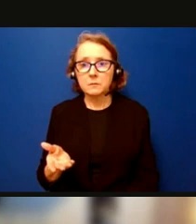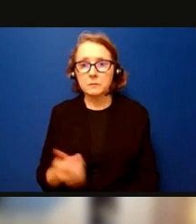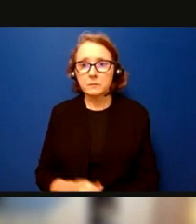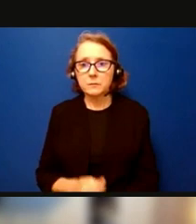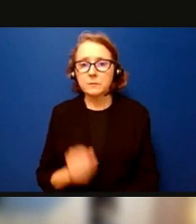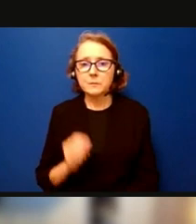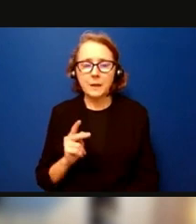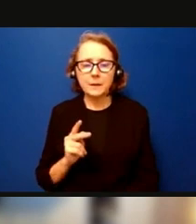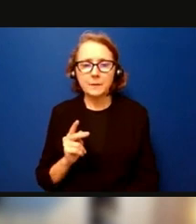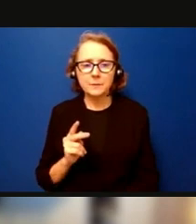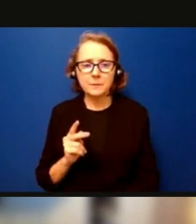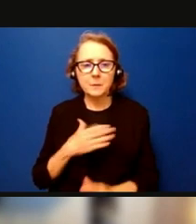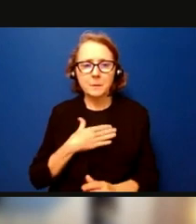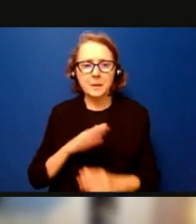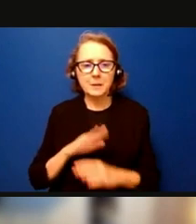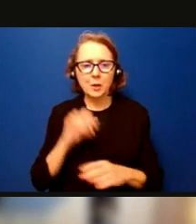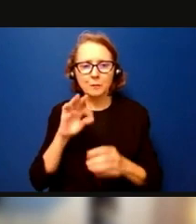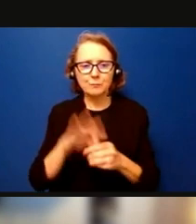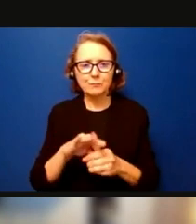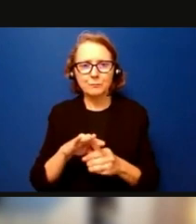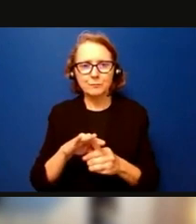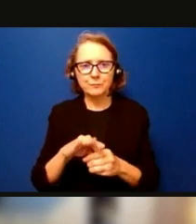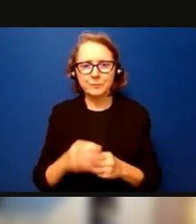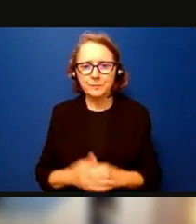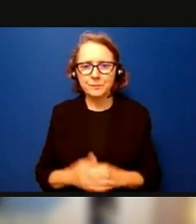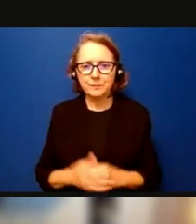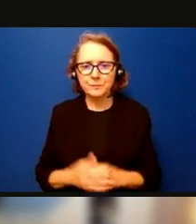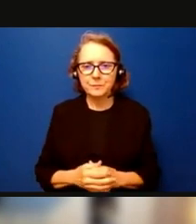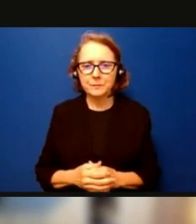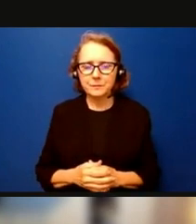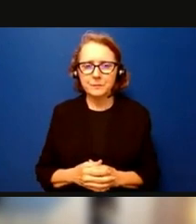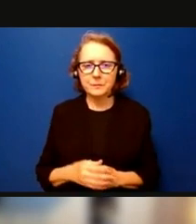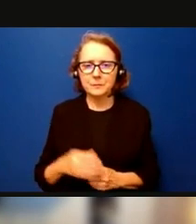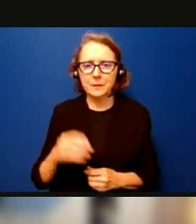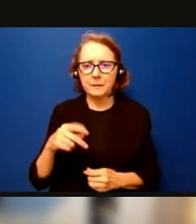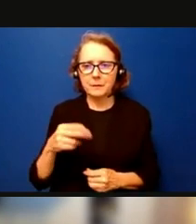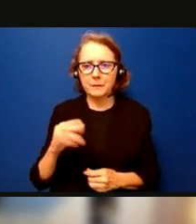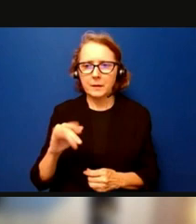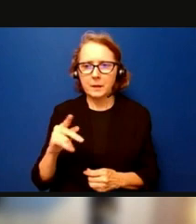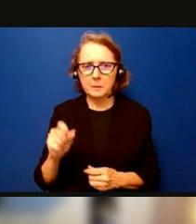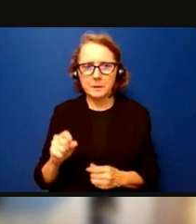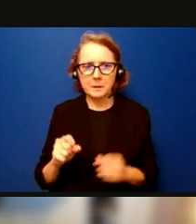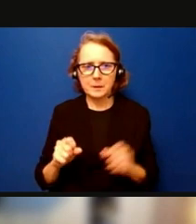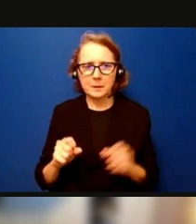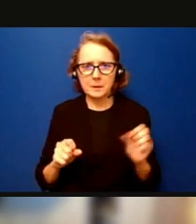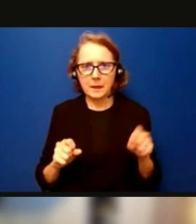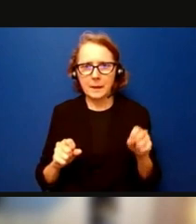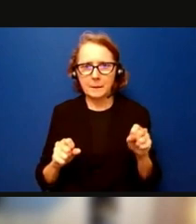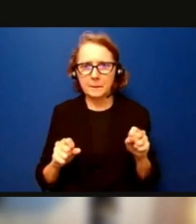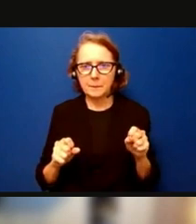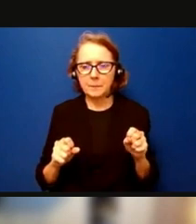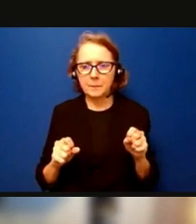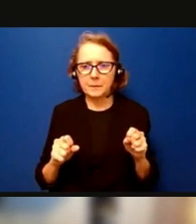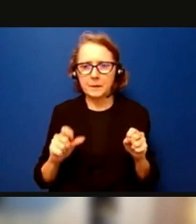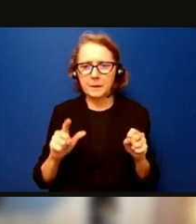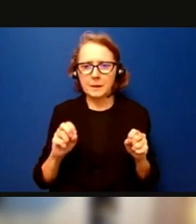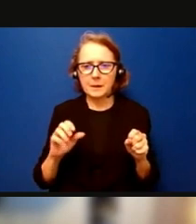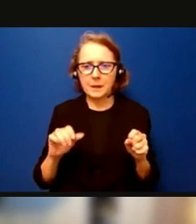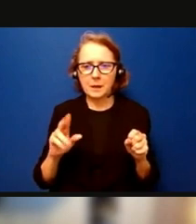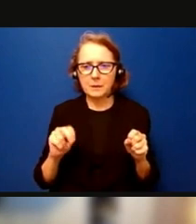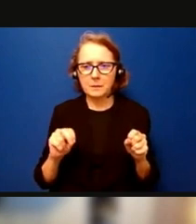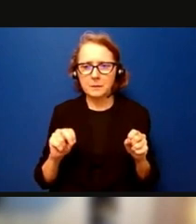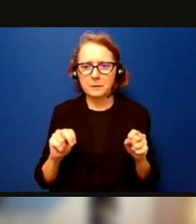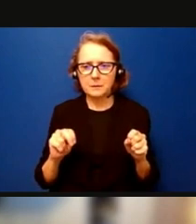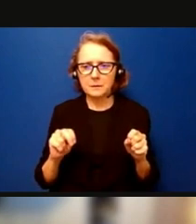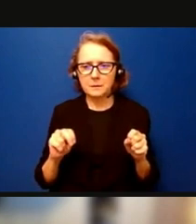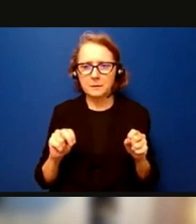All right, if the reporter will please call the roll. Councilor Phillips. Aye. Councilor Leung.